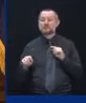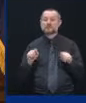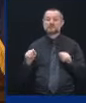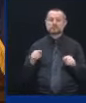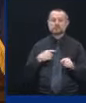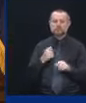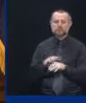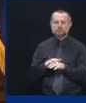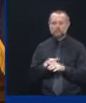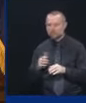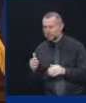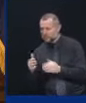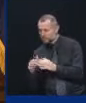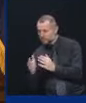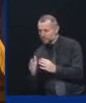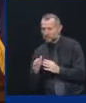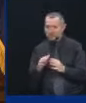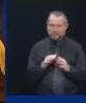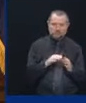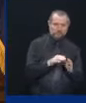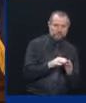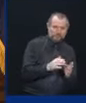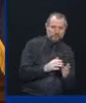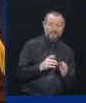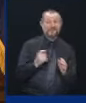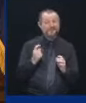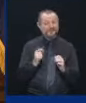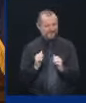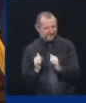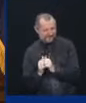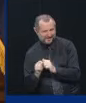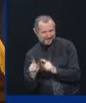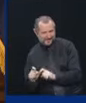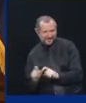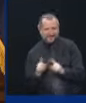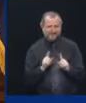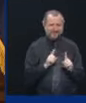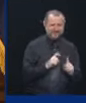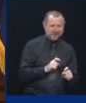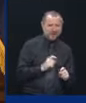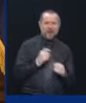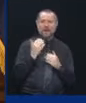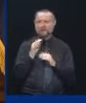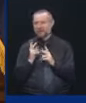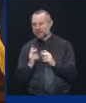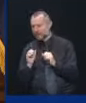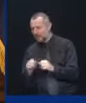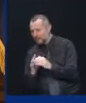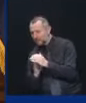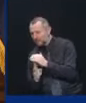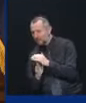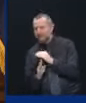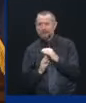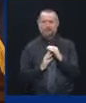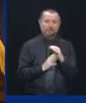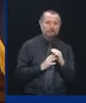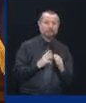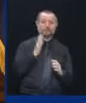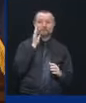reopen with testing and capacity limitations. And I'm going to be speaking more about that in the coming